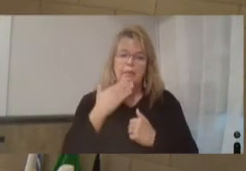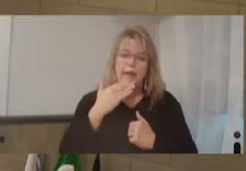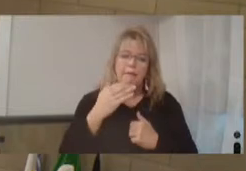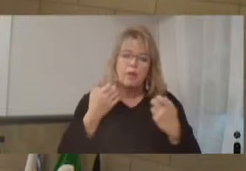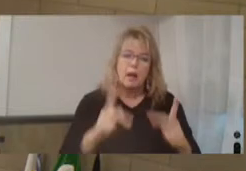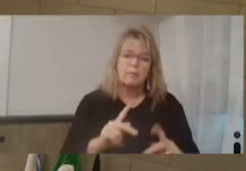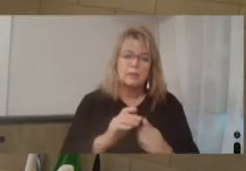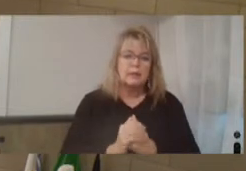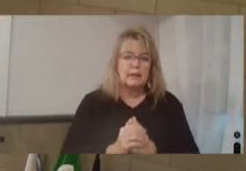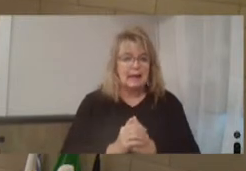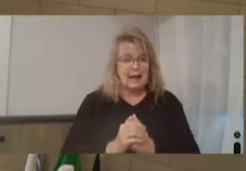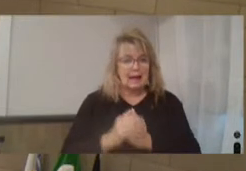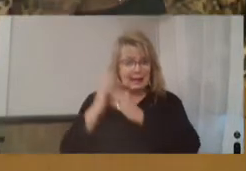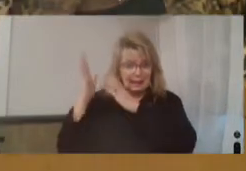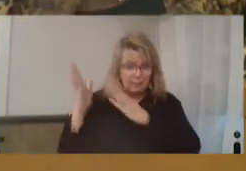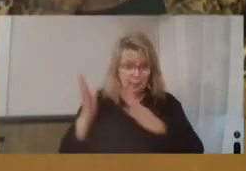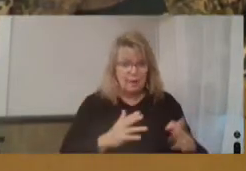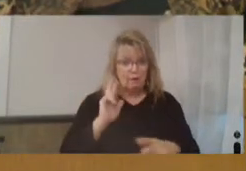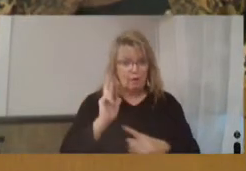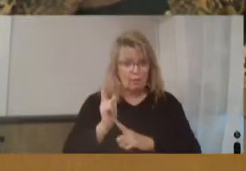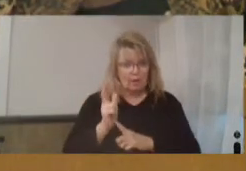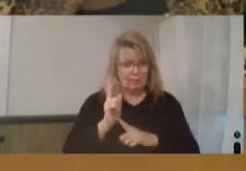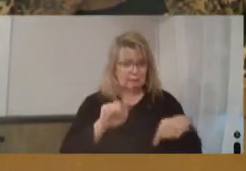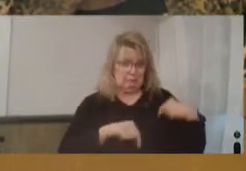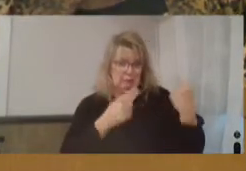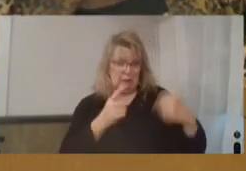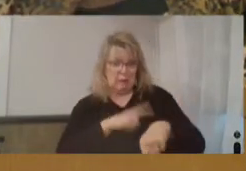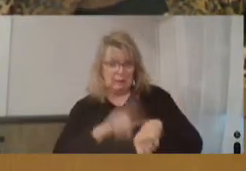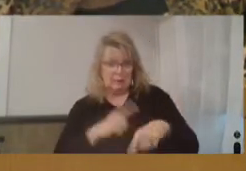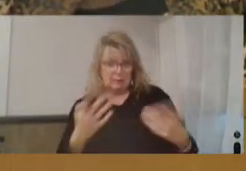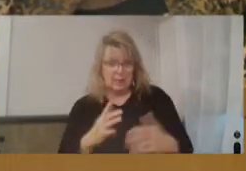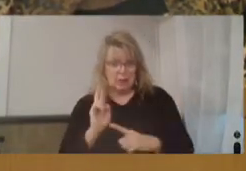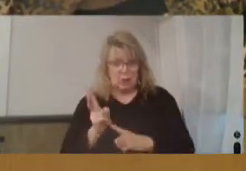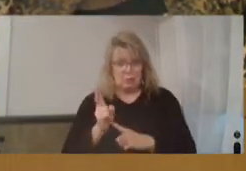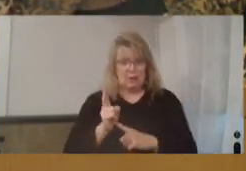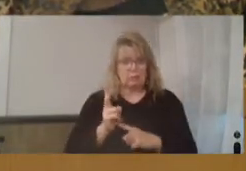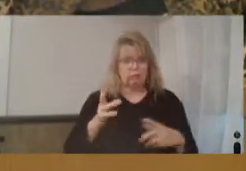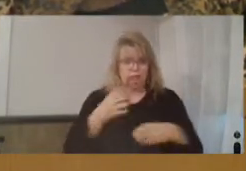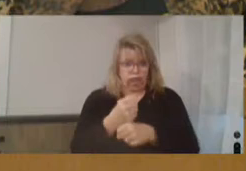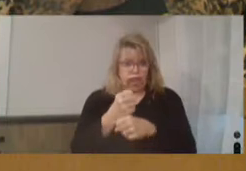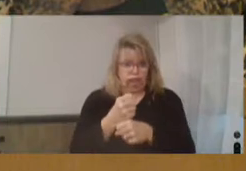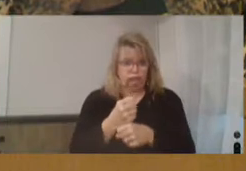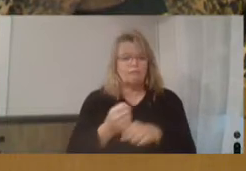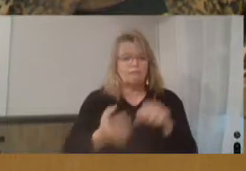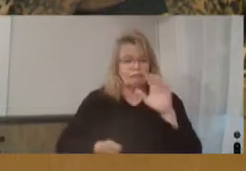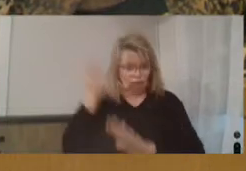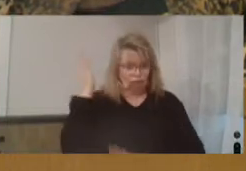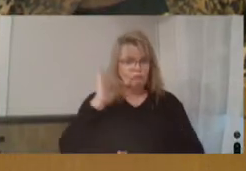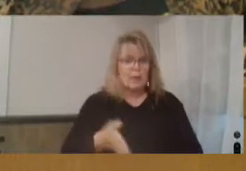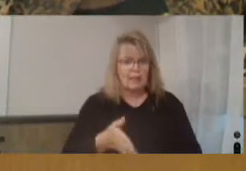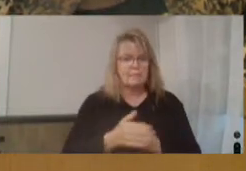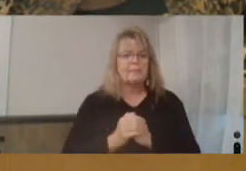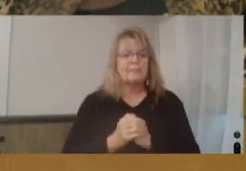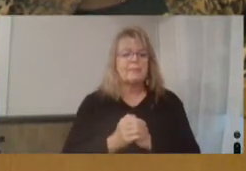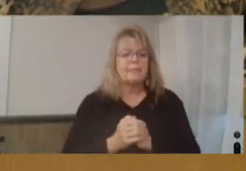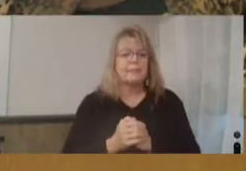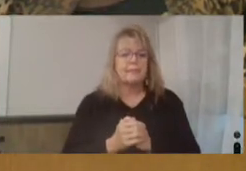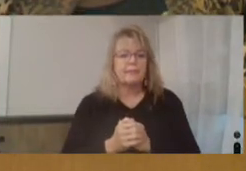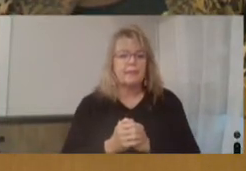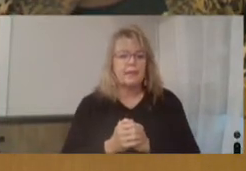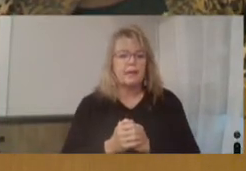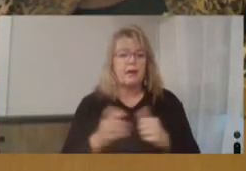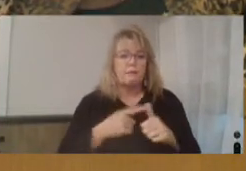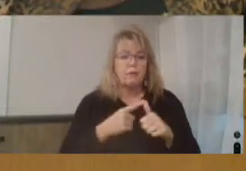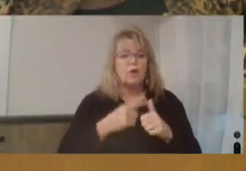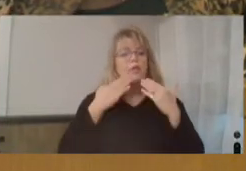3-minute speech. It's been a long time since I've been here, so it's 2 minutes. I'm going to make it short and get it on out of the way. First of all, I want to say thank you to